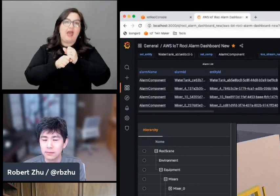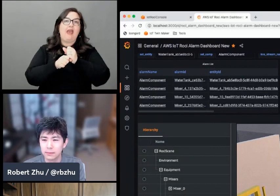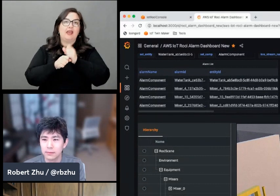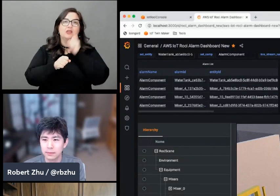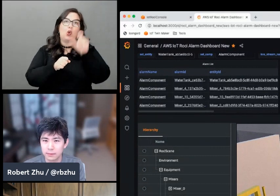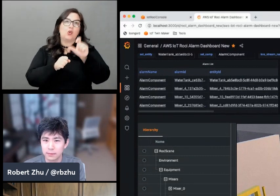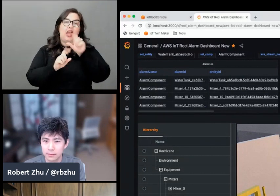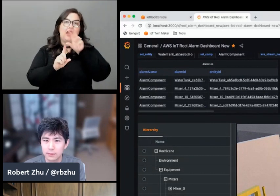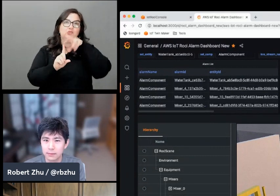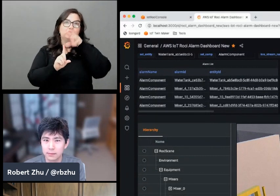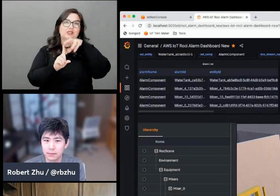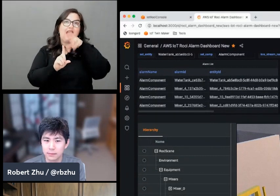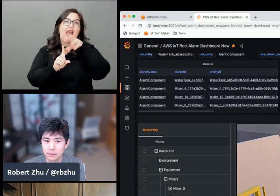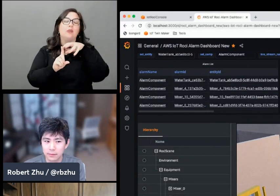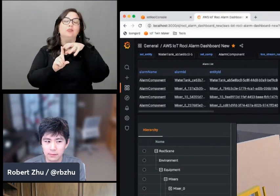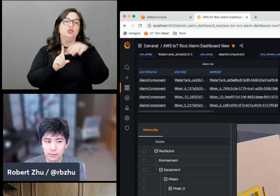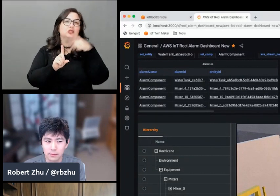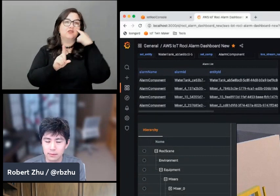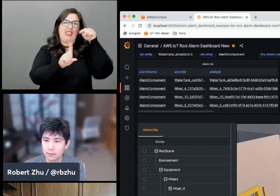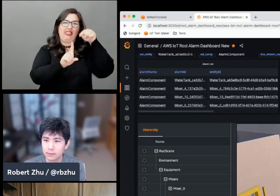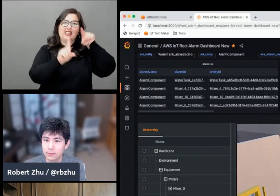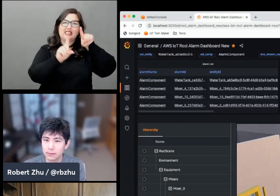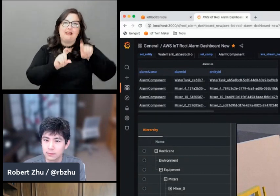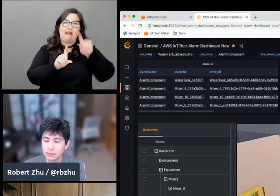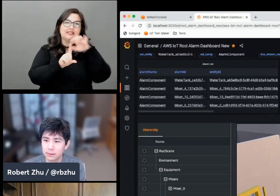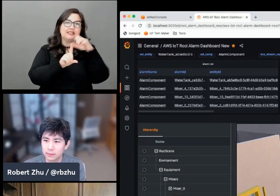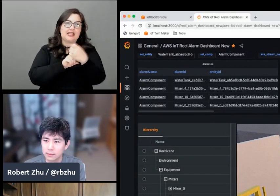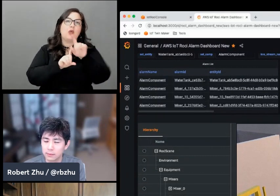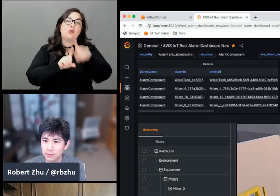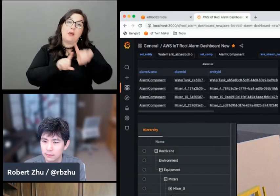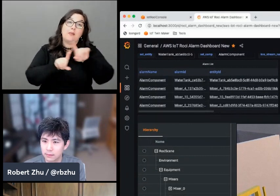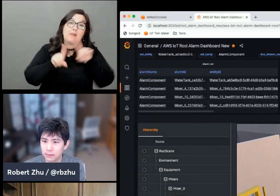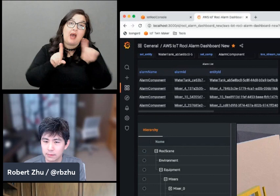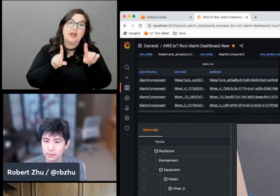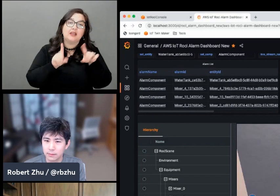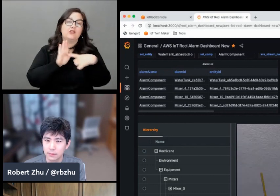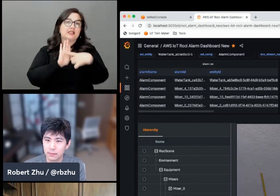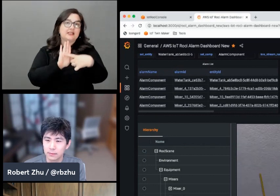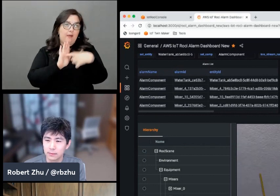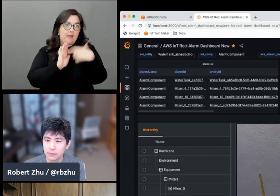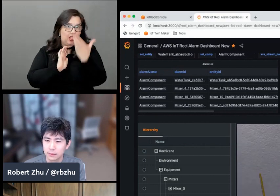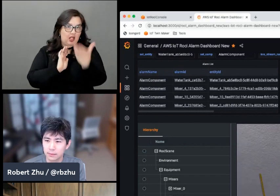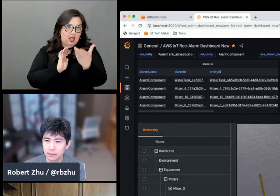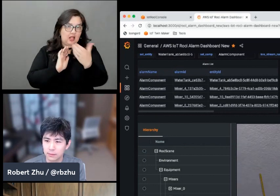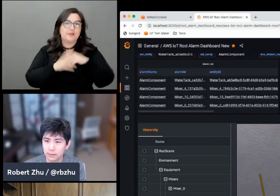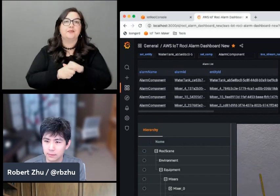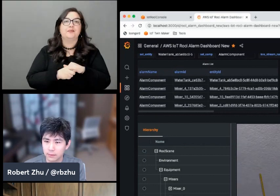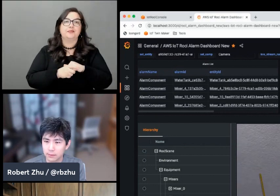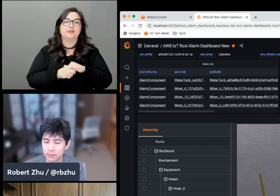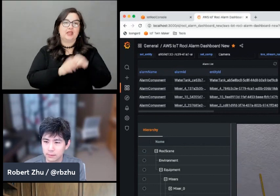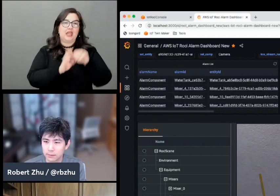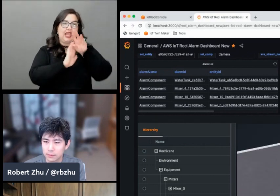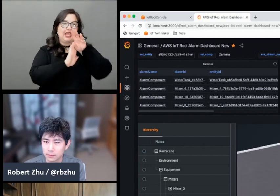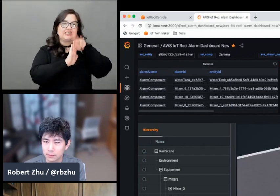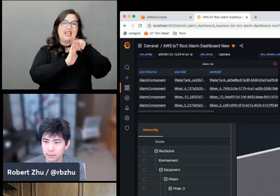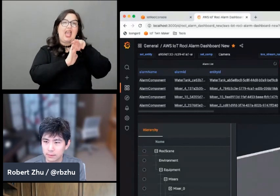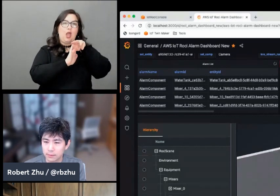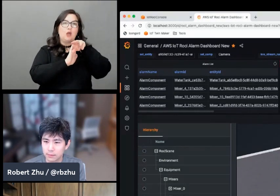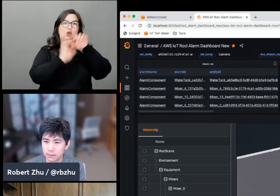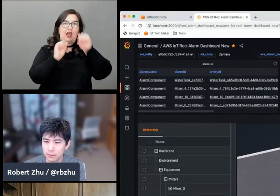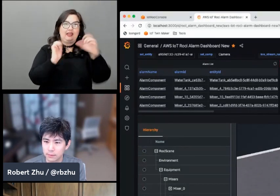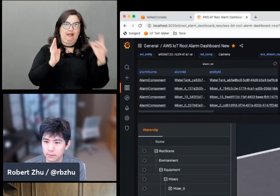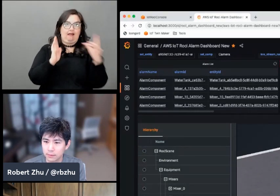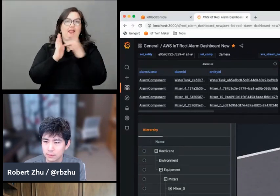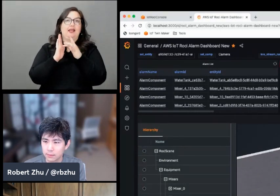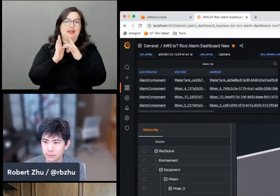these test scenarios like this. But for example, you know, here's a camera marker. I can click on this, and